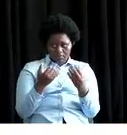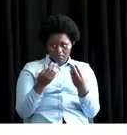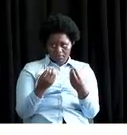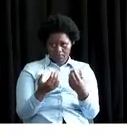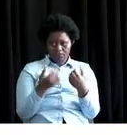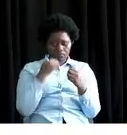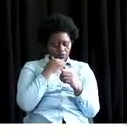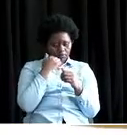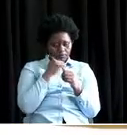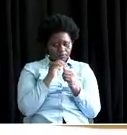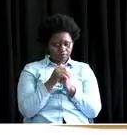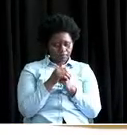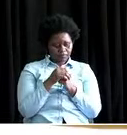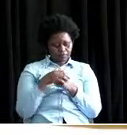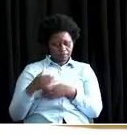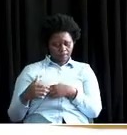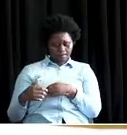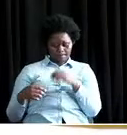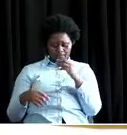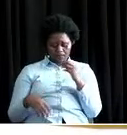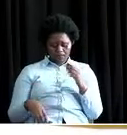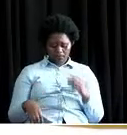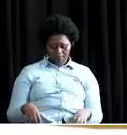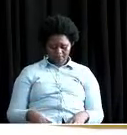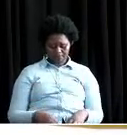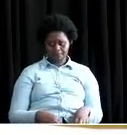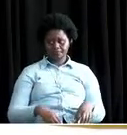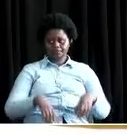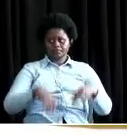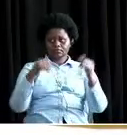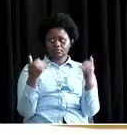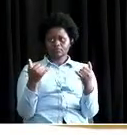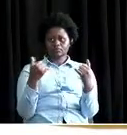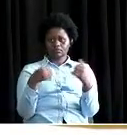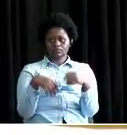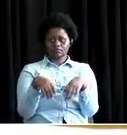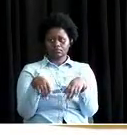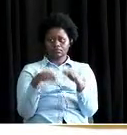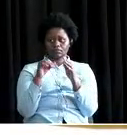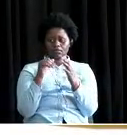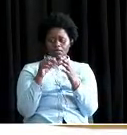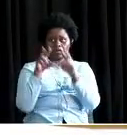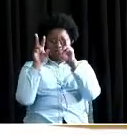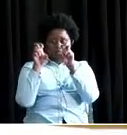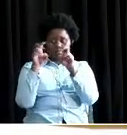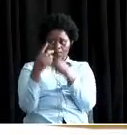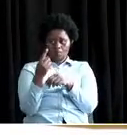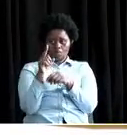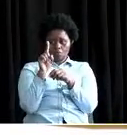disturb. Sorry. In the main council agenda is item 1.